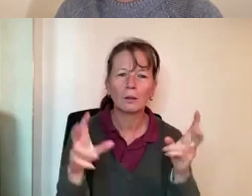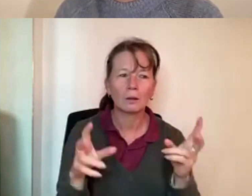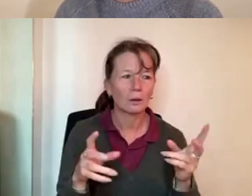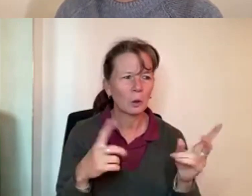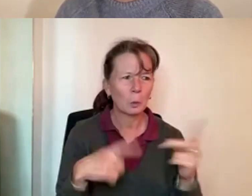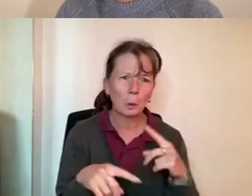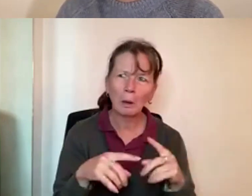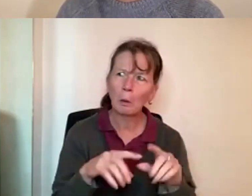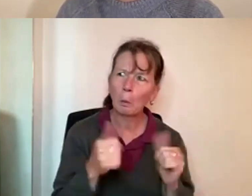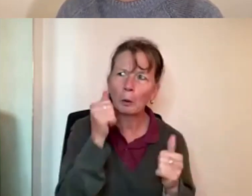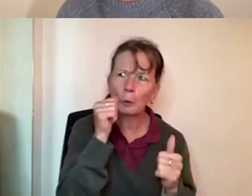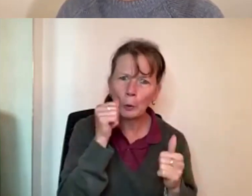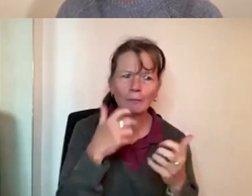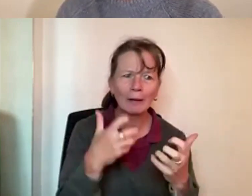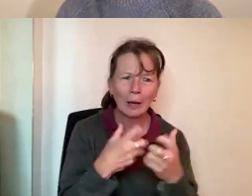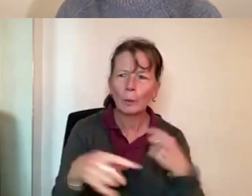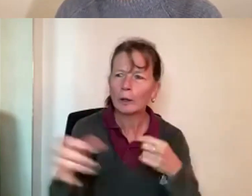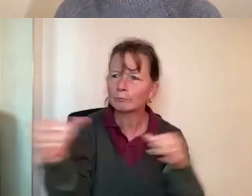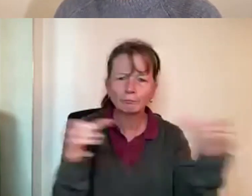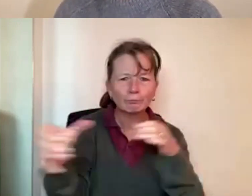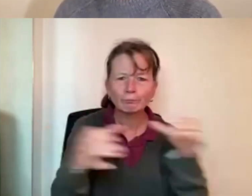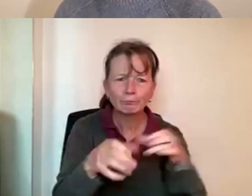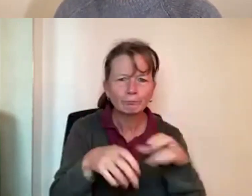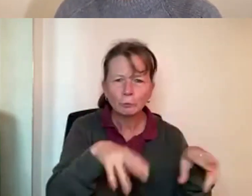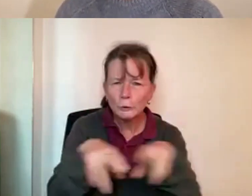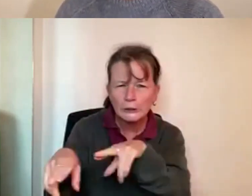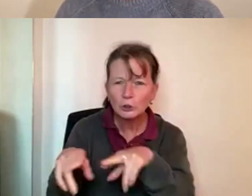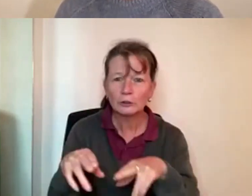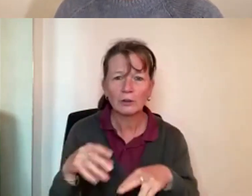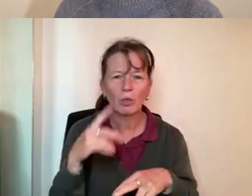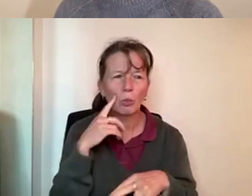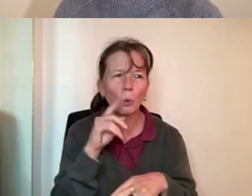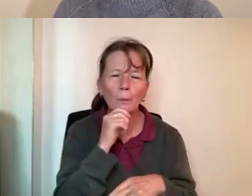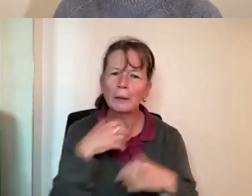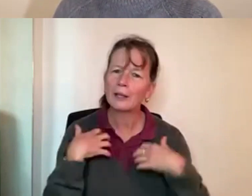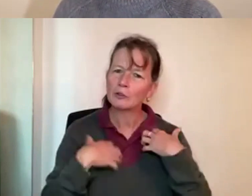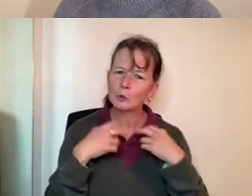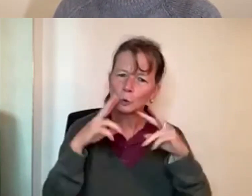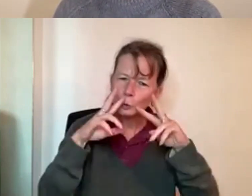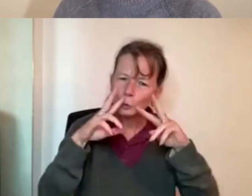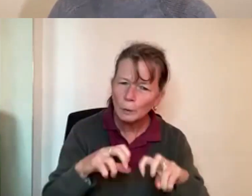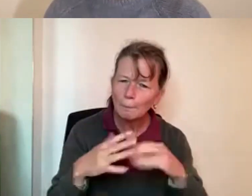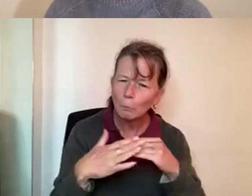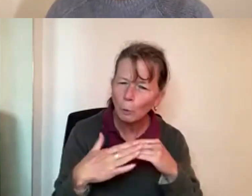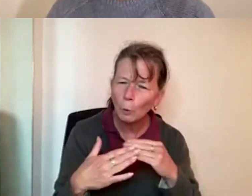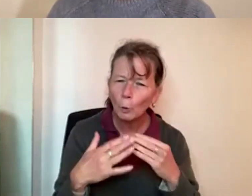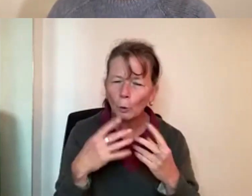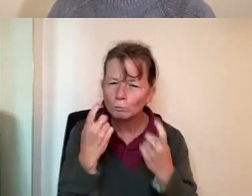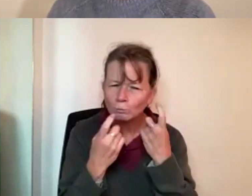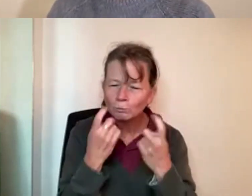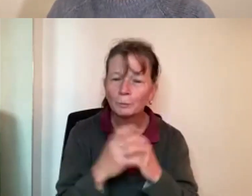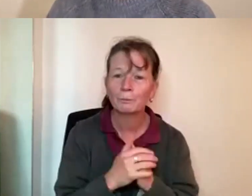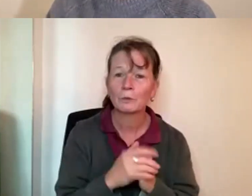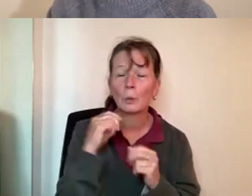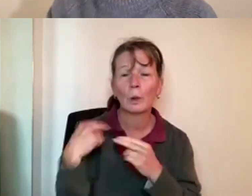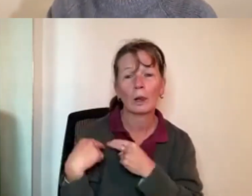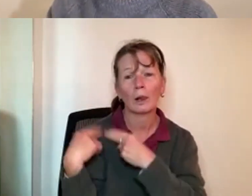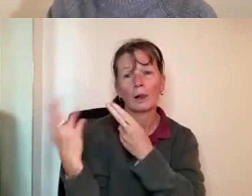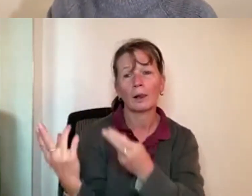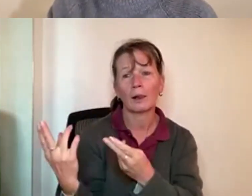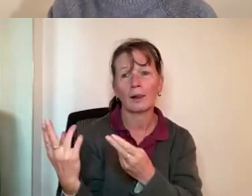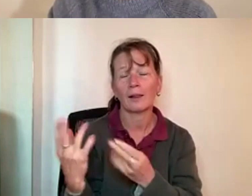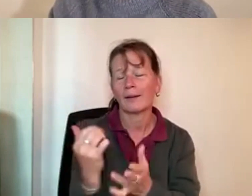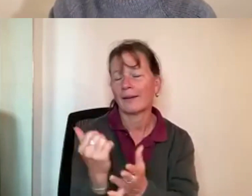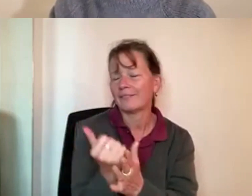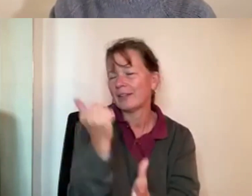of our approach to recruitment, and we thought this was something that would be very interesting to interrogate. So I am going to hand you over to our